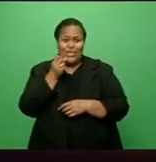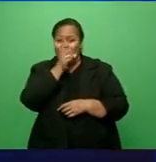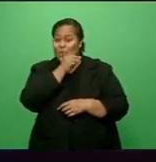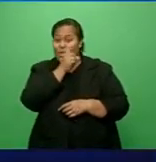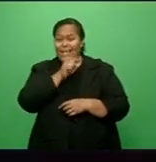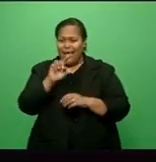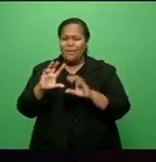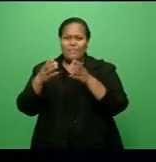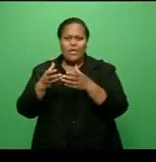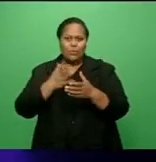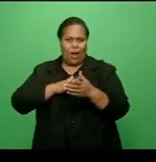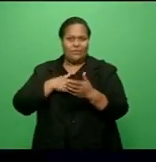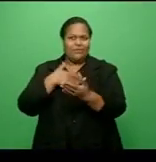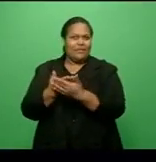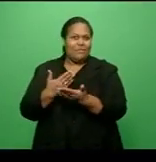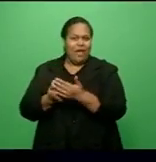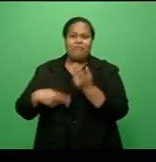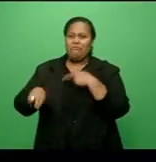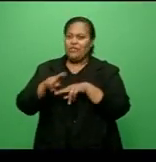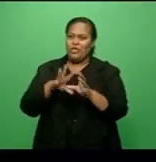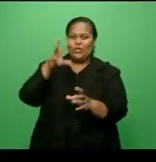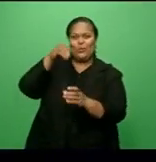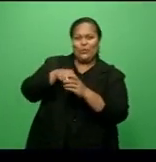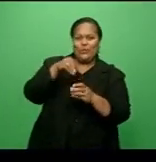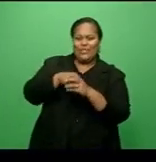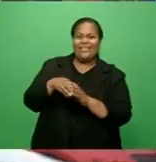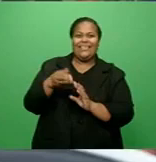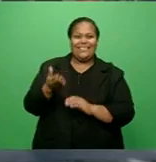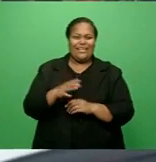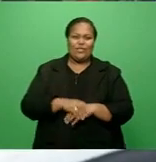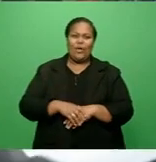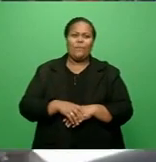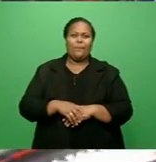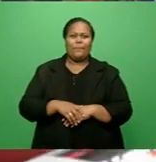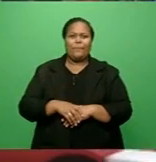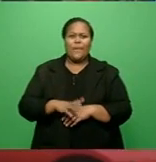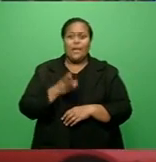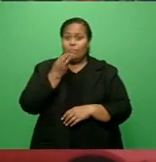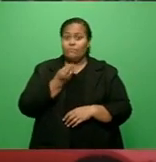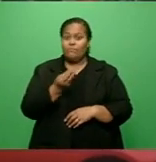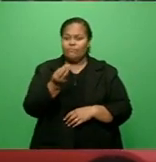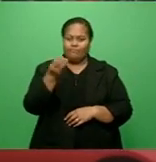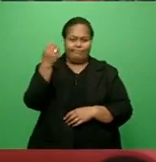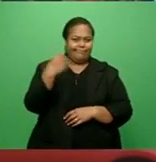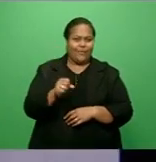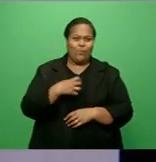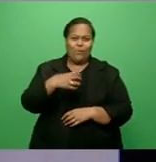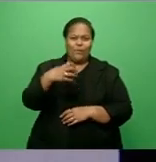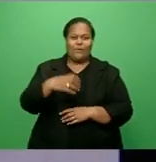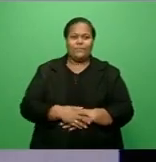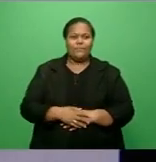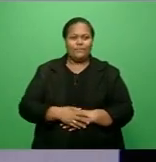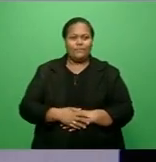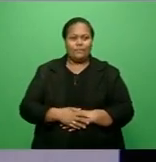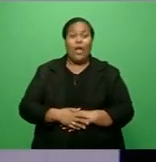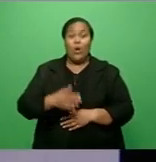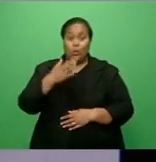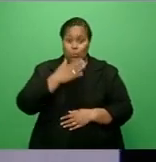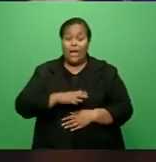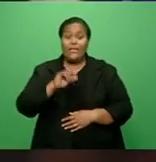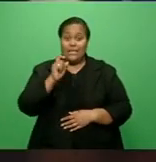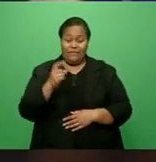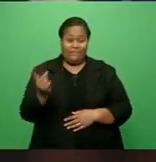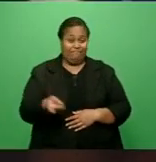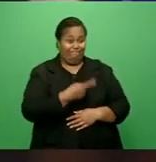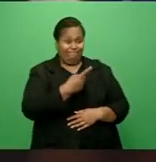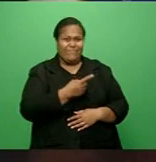included in the global premiere of documentary Breaking the Silence. They were constantly asking if their mother could show this particular movie,